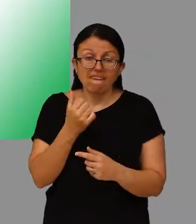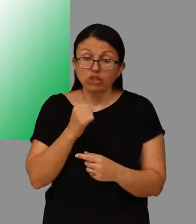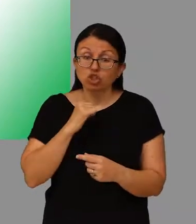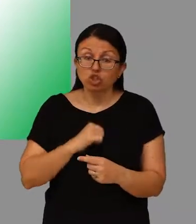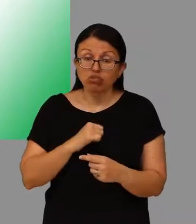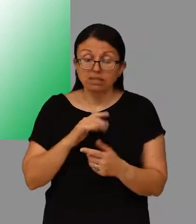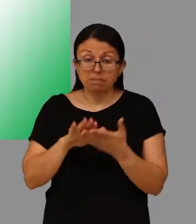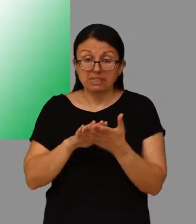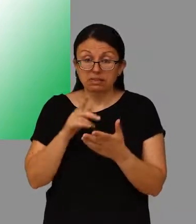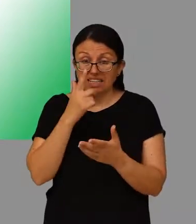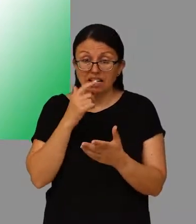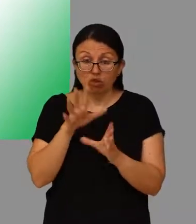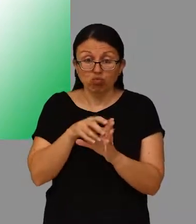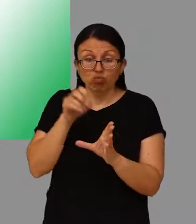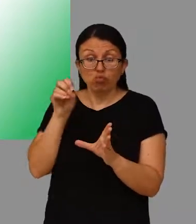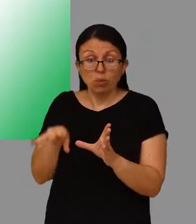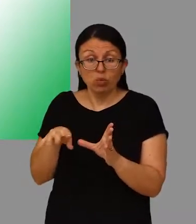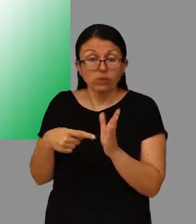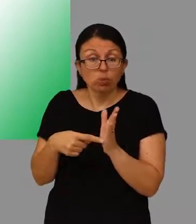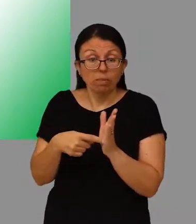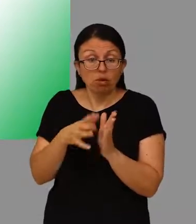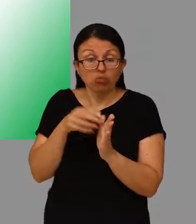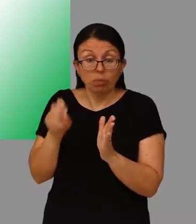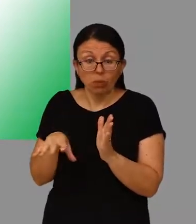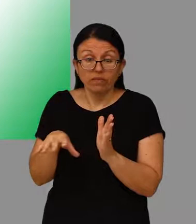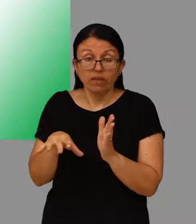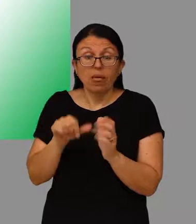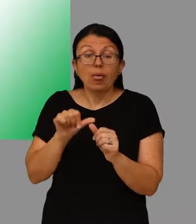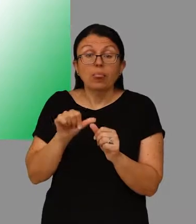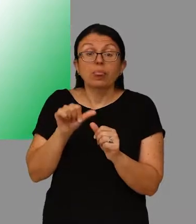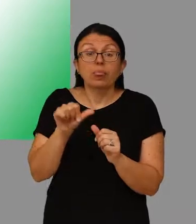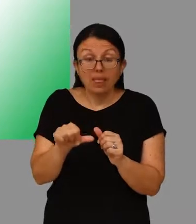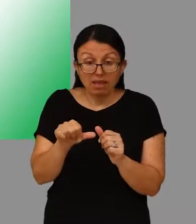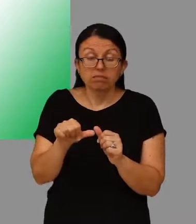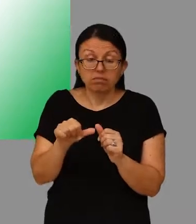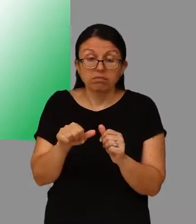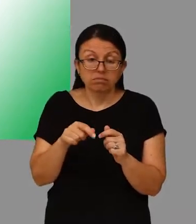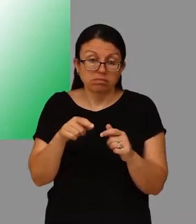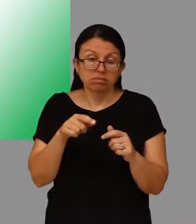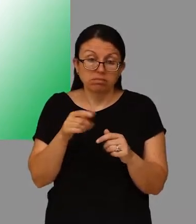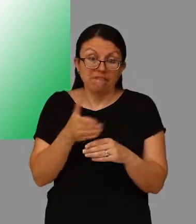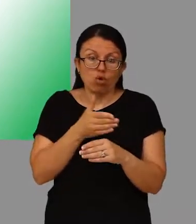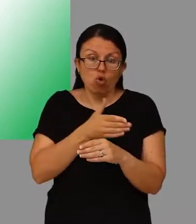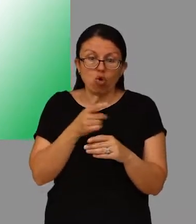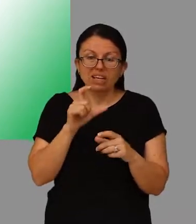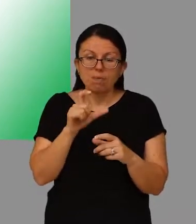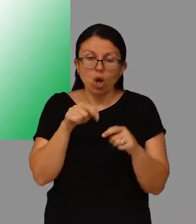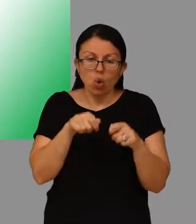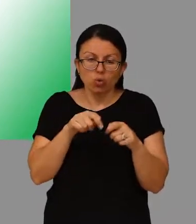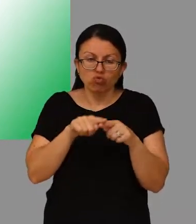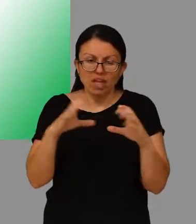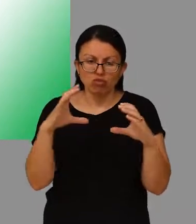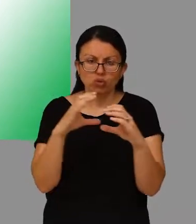surgery is used to remove your tumour, but that may happen after chemotherapy has been used to reduce the size of